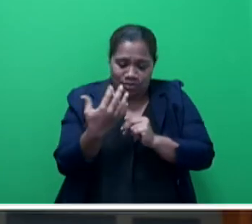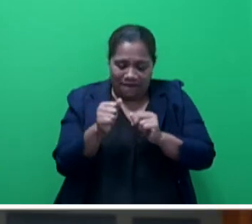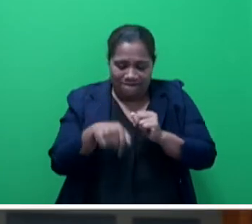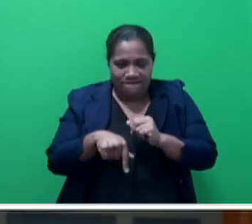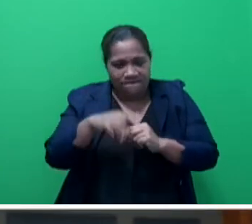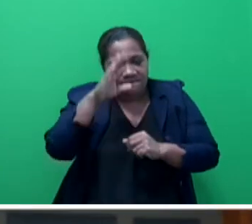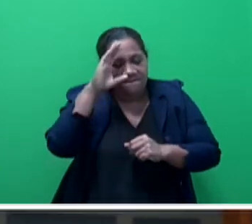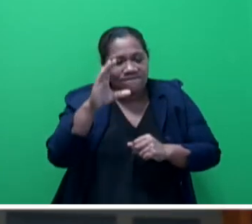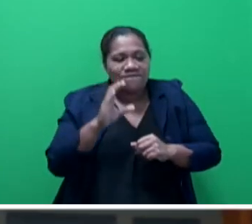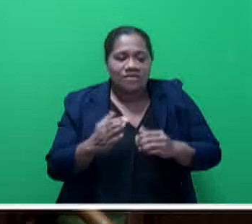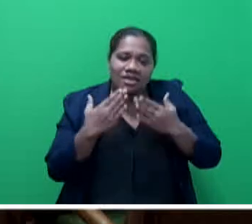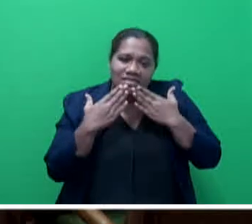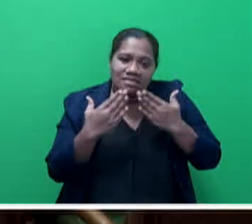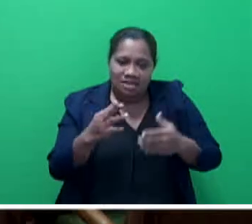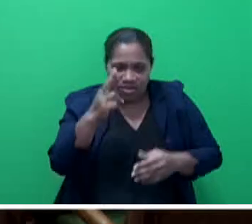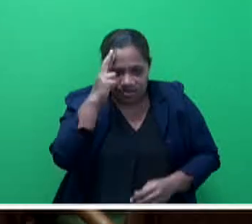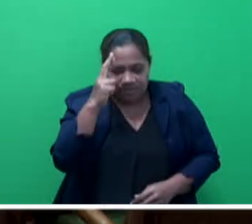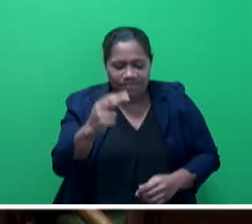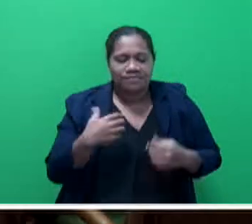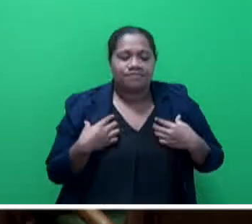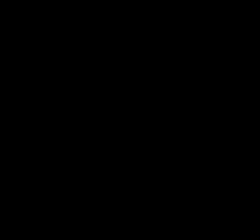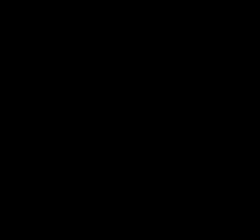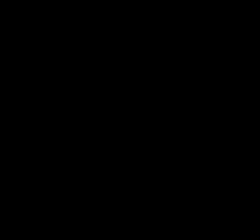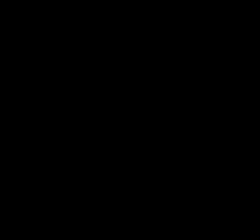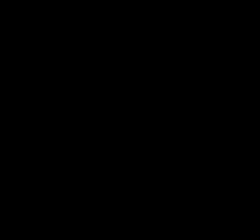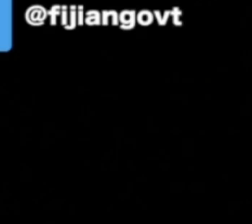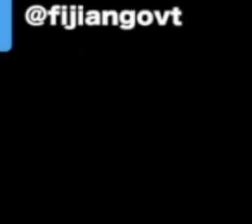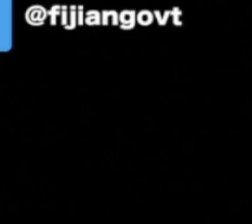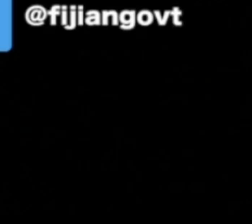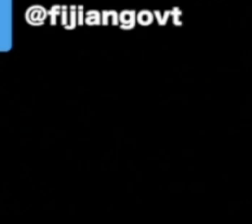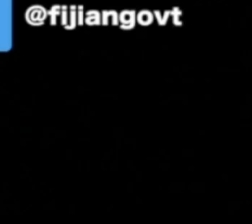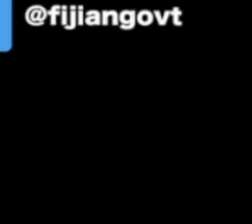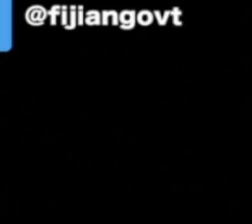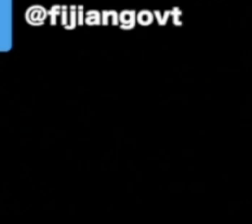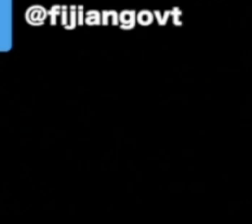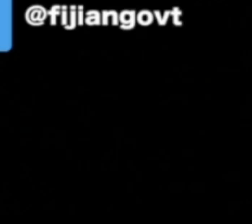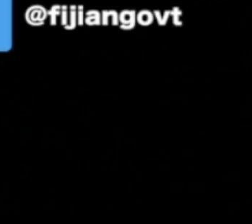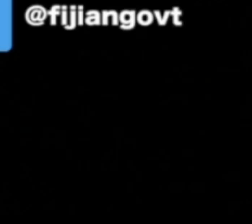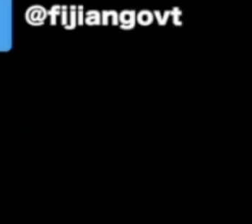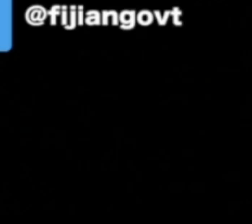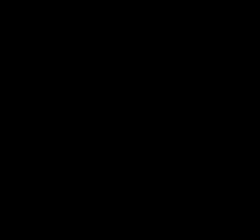Speaker. I thank the Honourable Minister. We will move on.